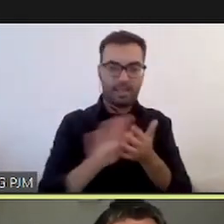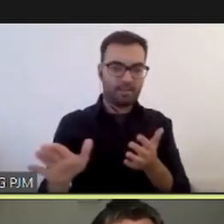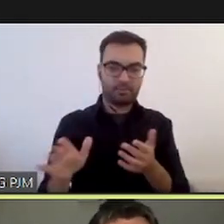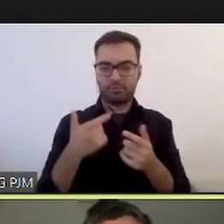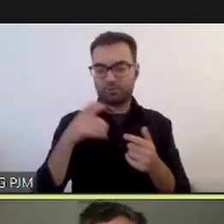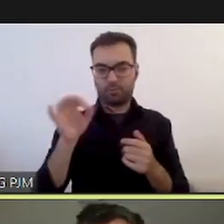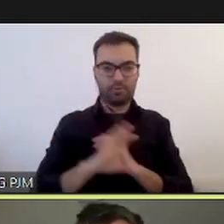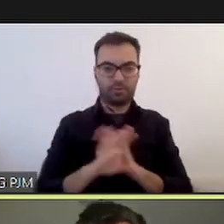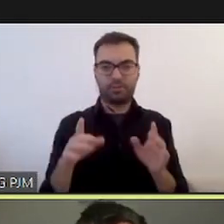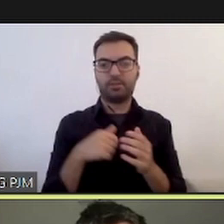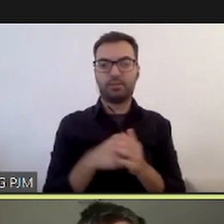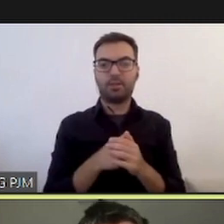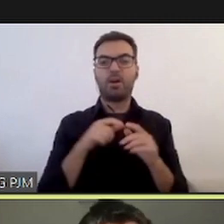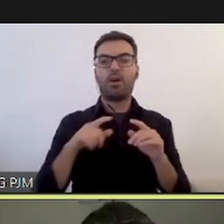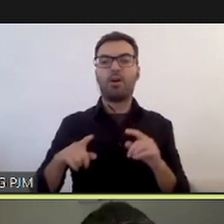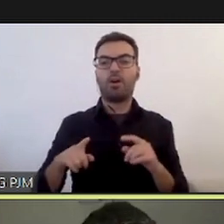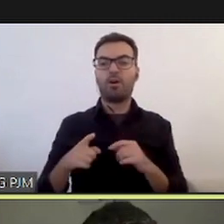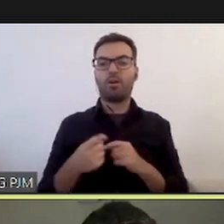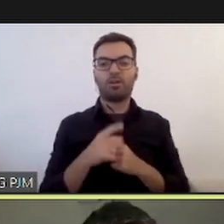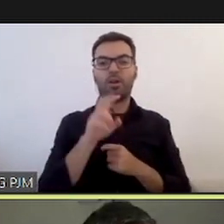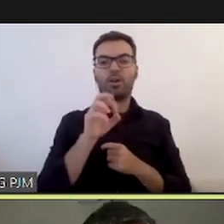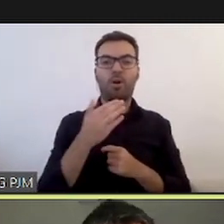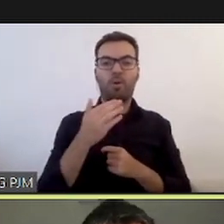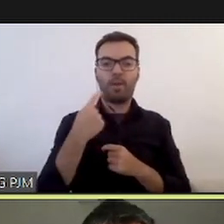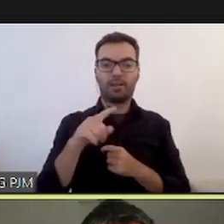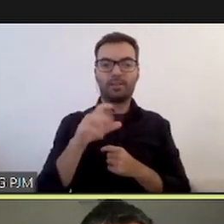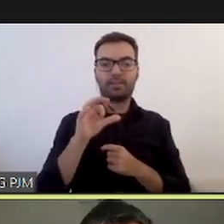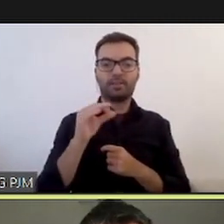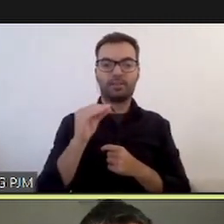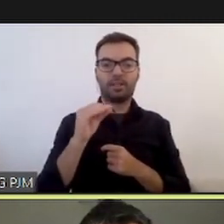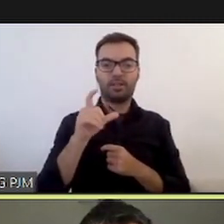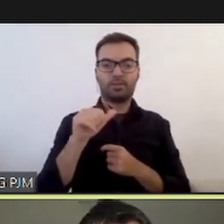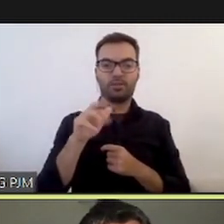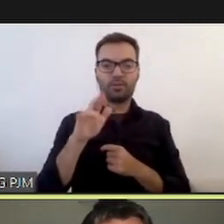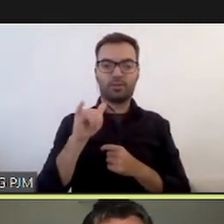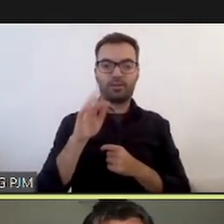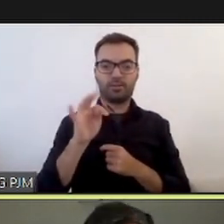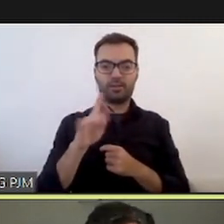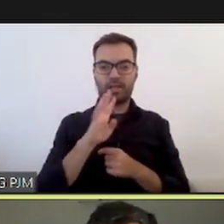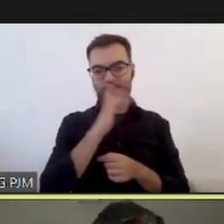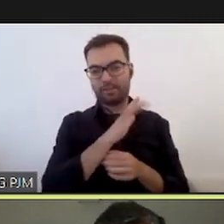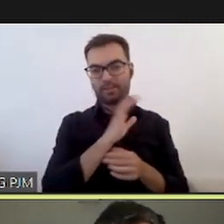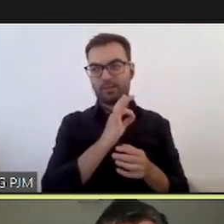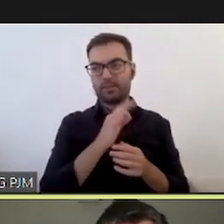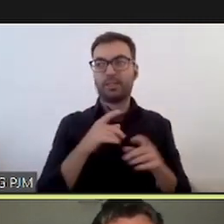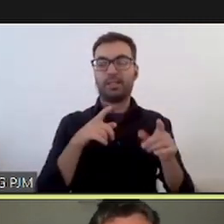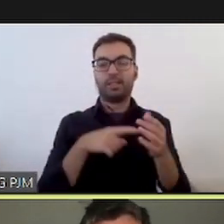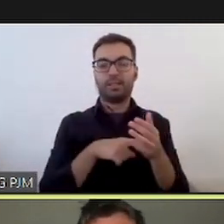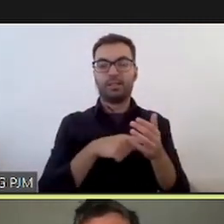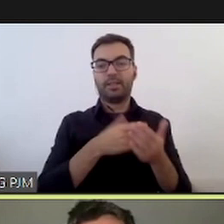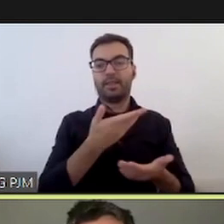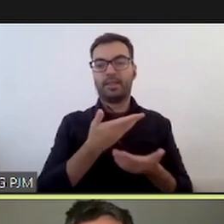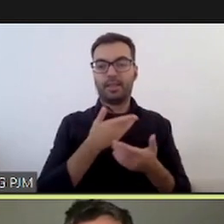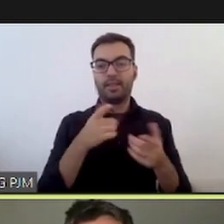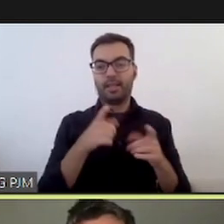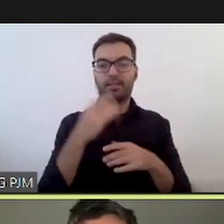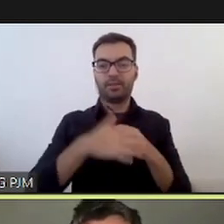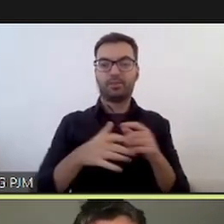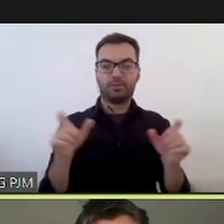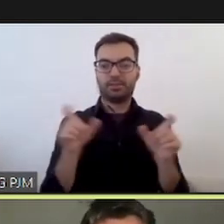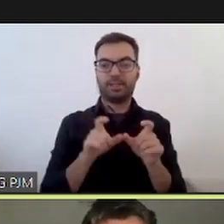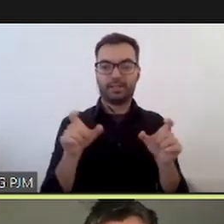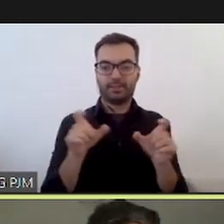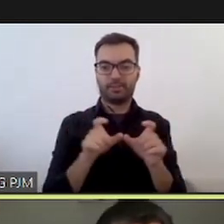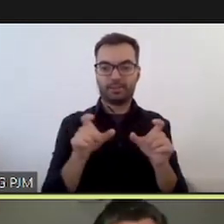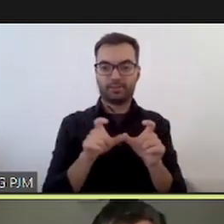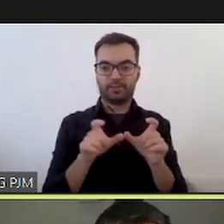and is it done by the organization Homeland Security that also giving you a certificate,